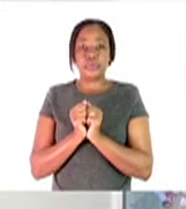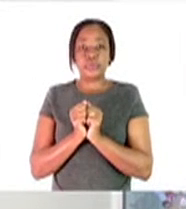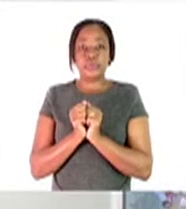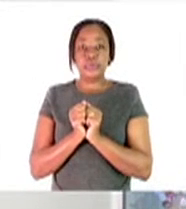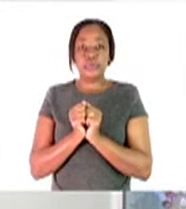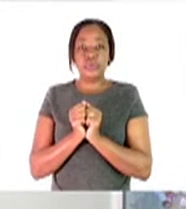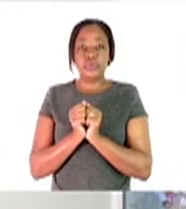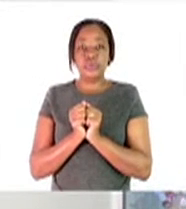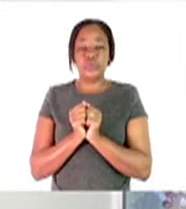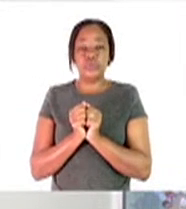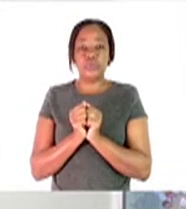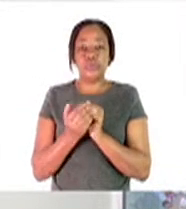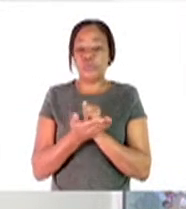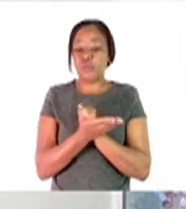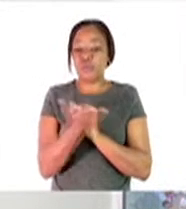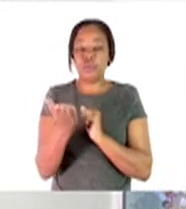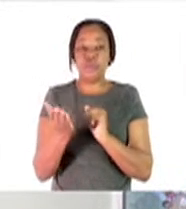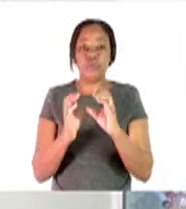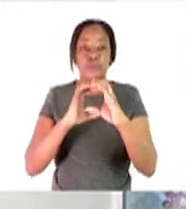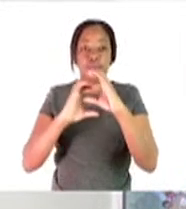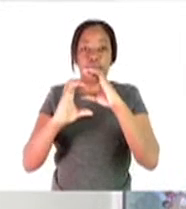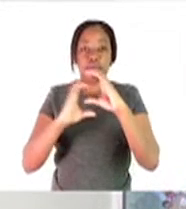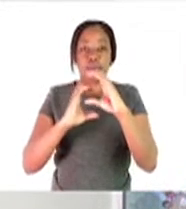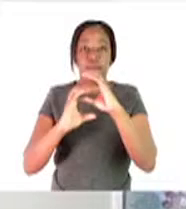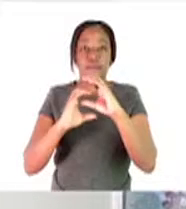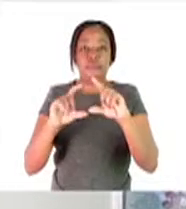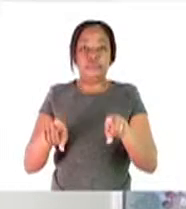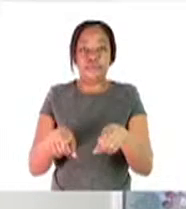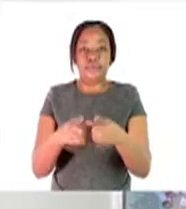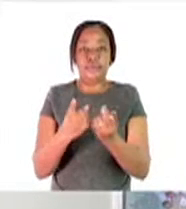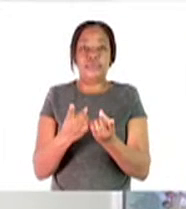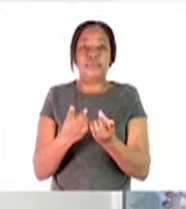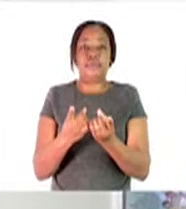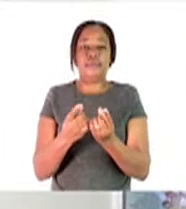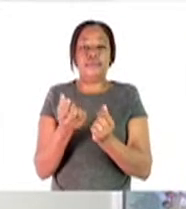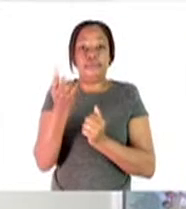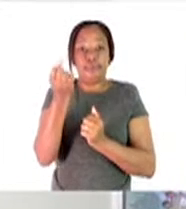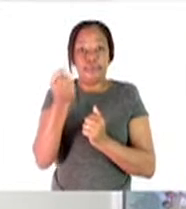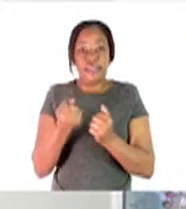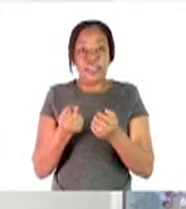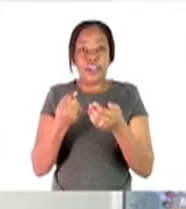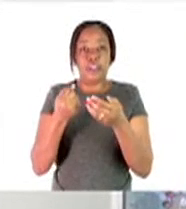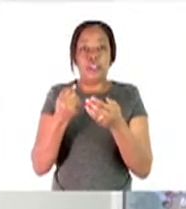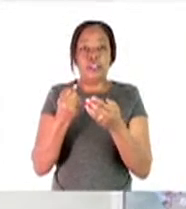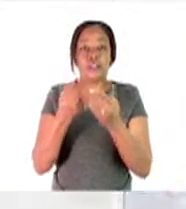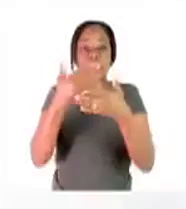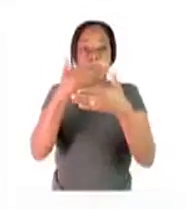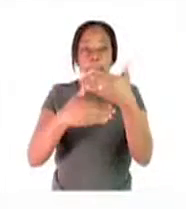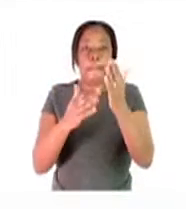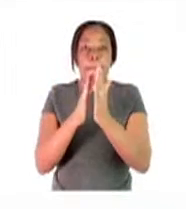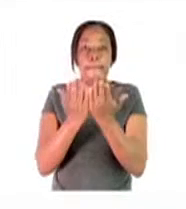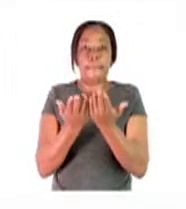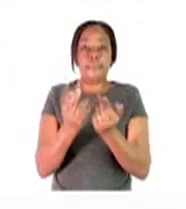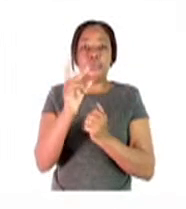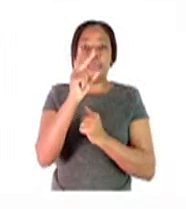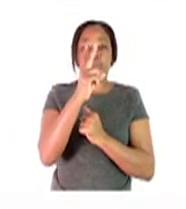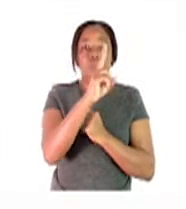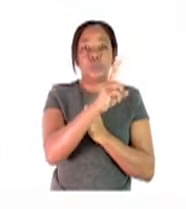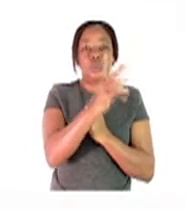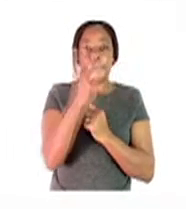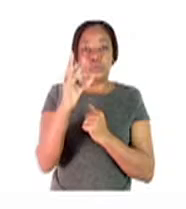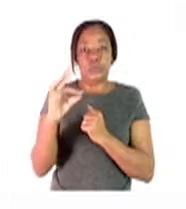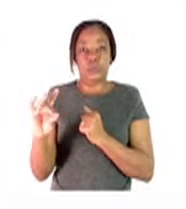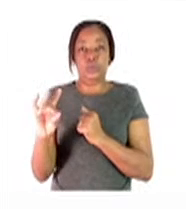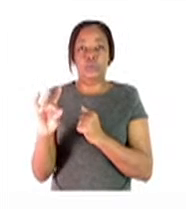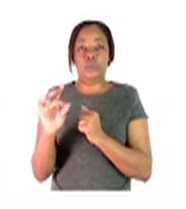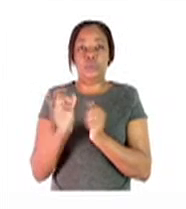all the communication tools that we will need today on page 28. Okay, now check with me on page 28.